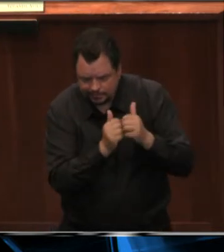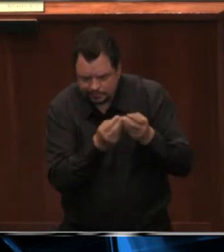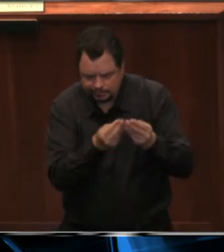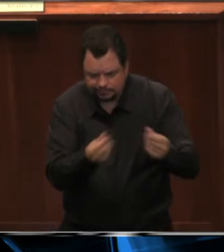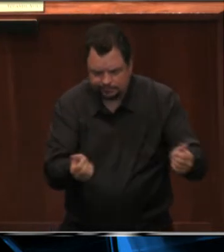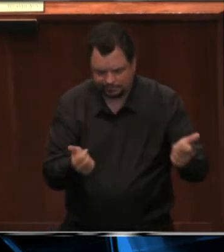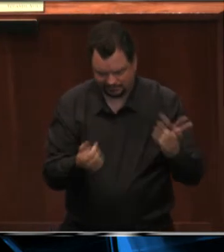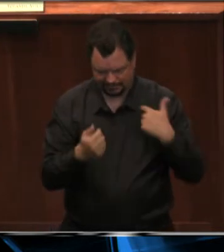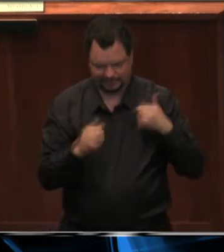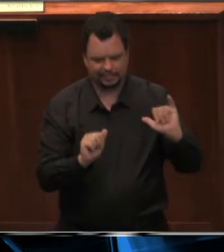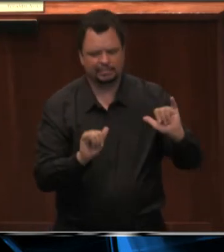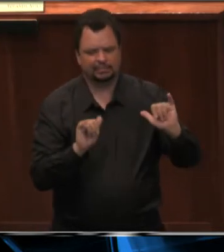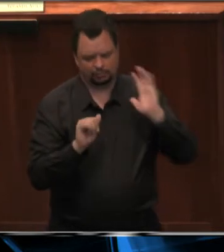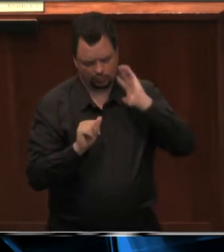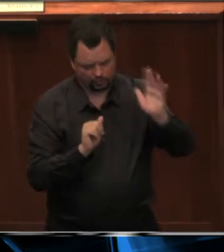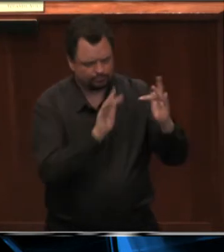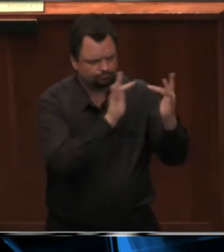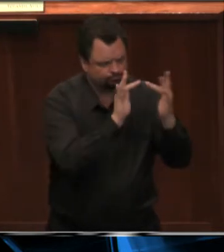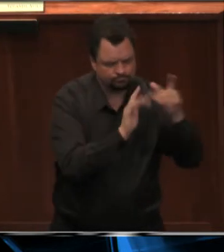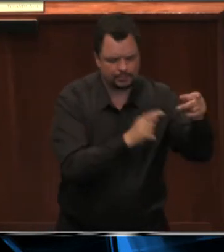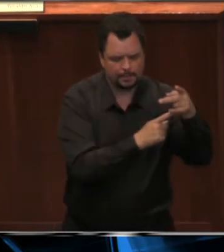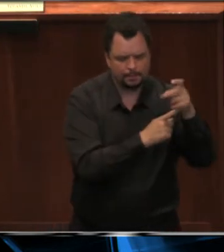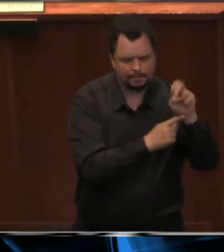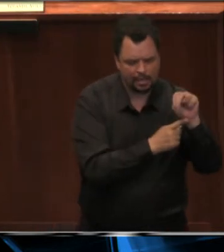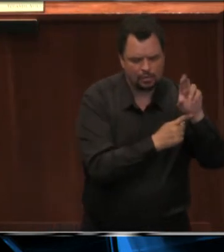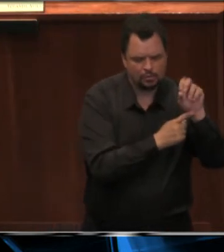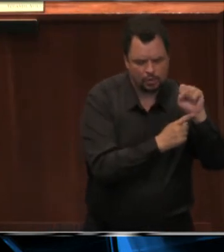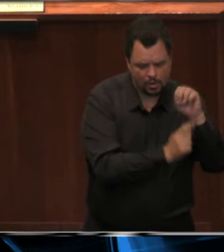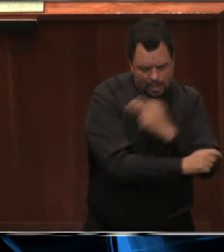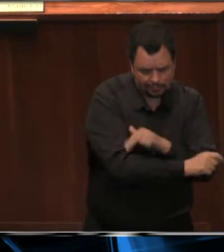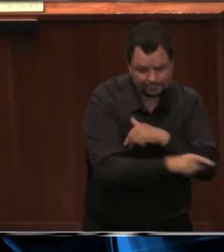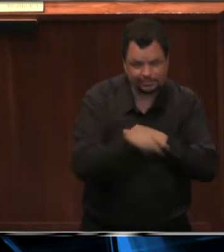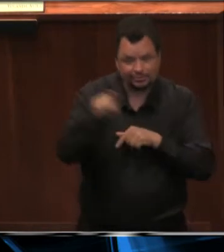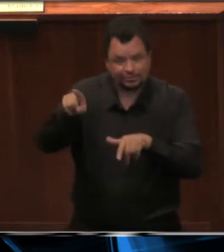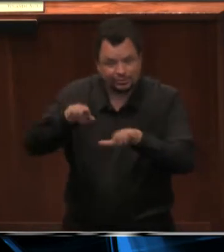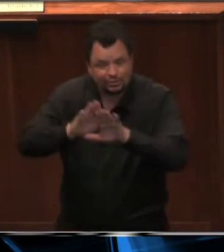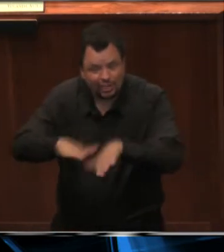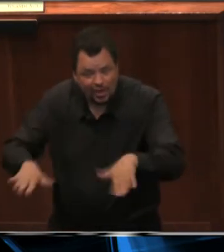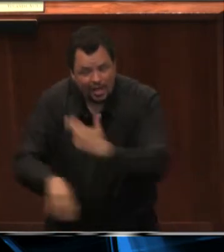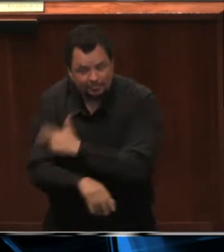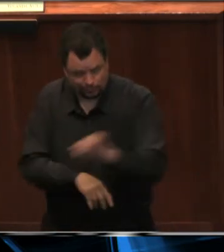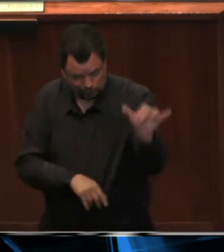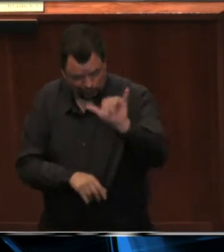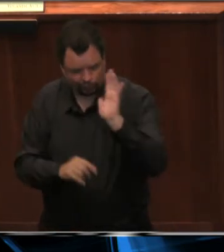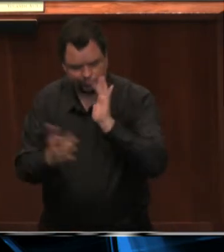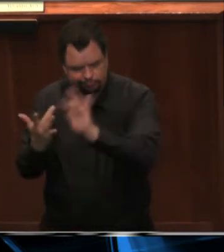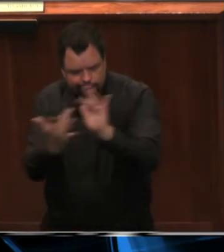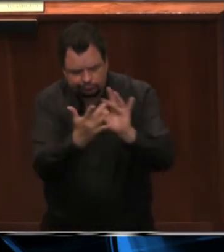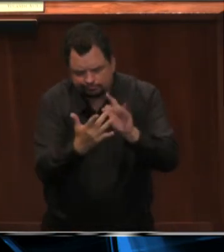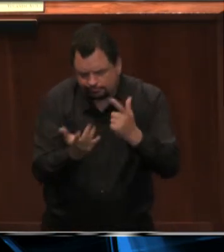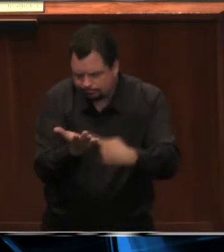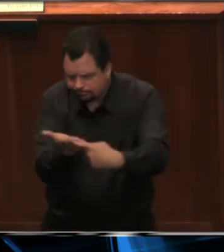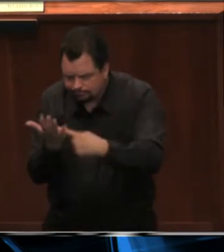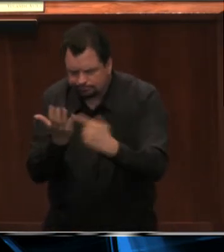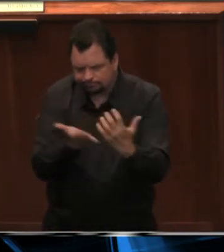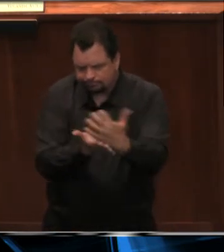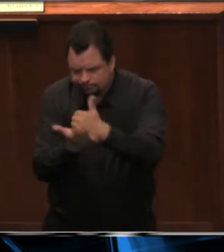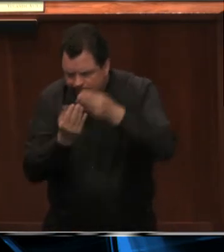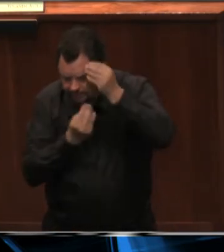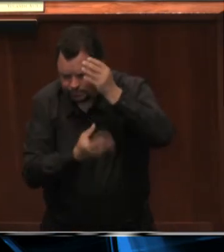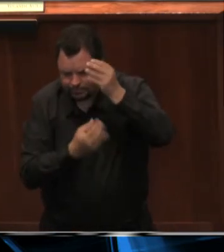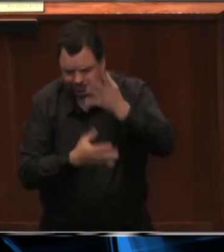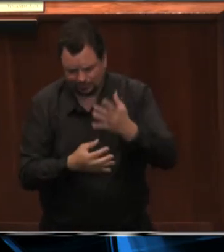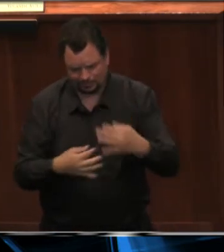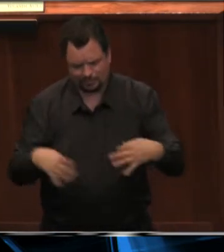both Penrose St. Francis and Children's, as well as we work on increasing visibility and that information flow